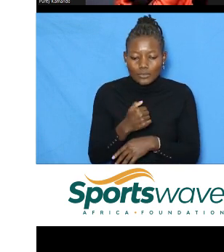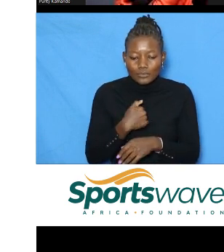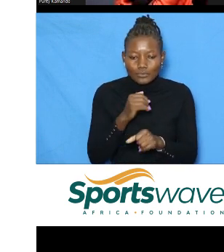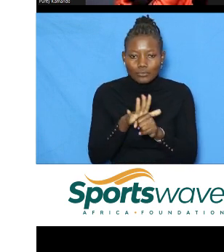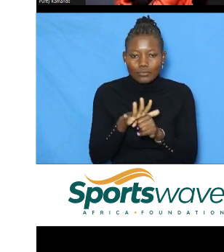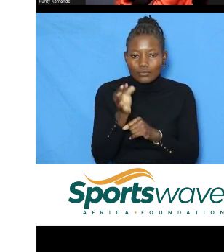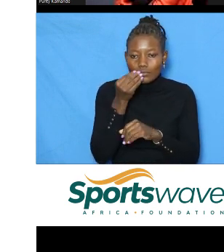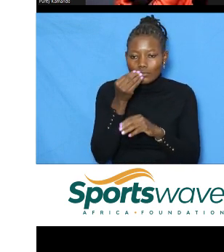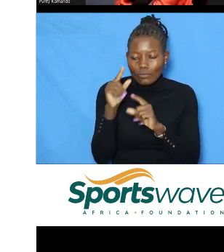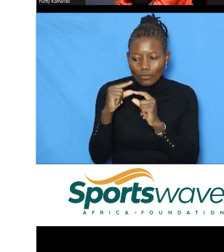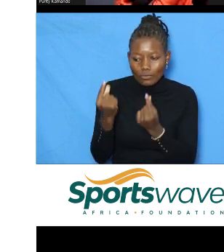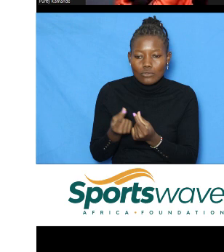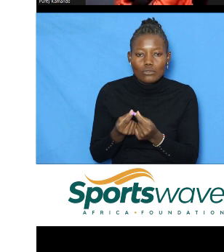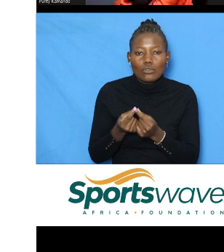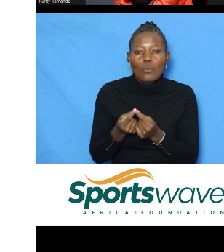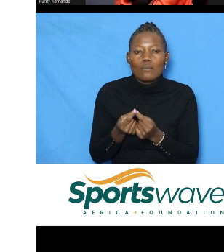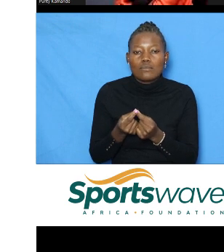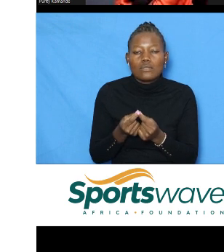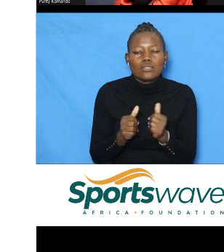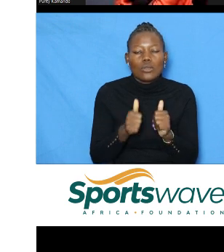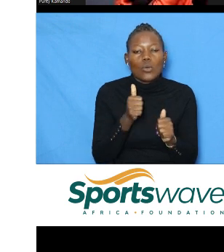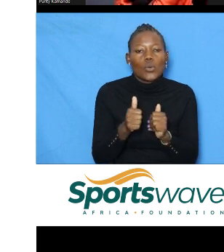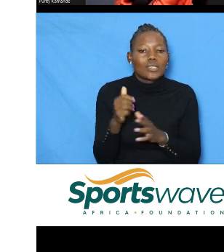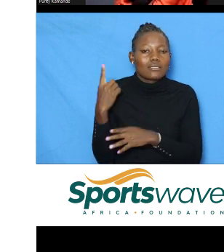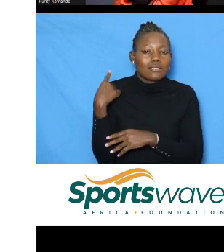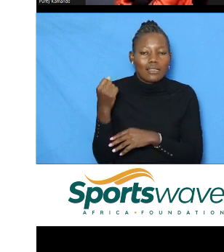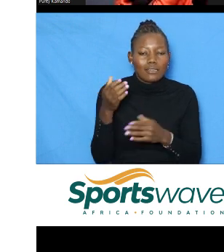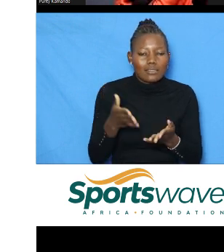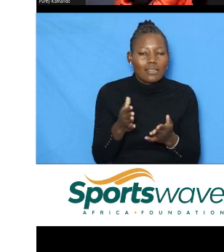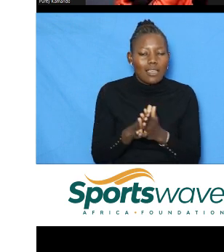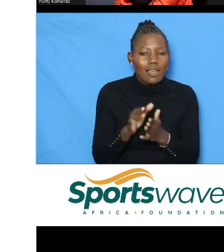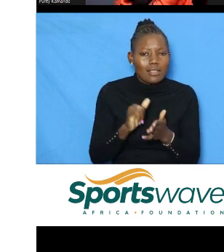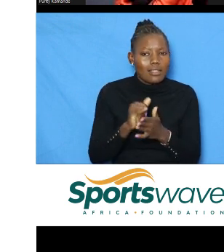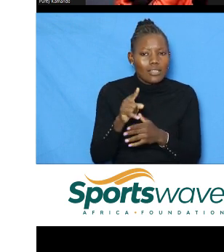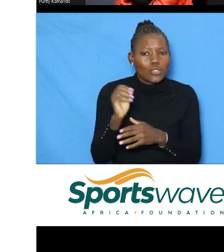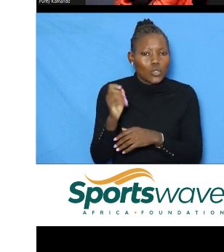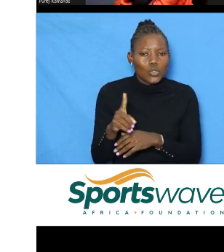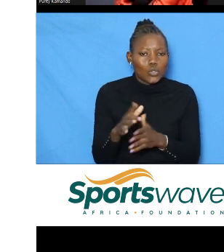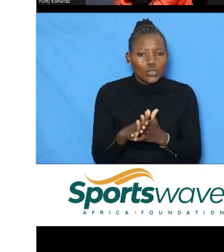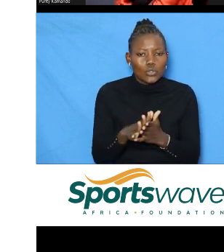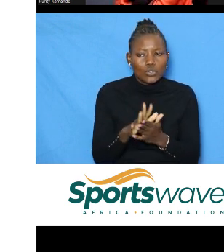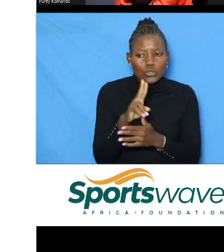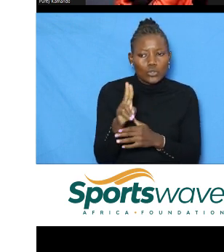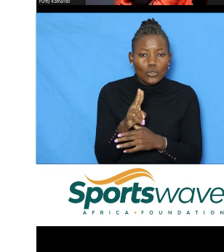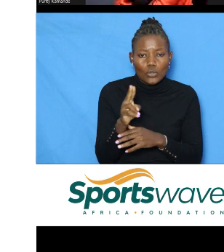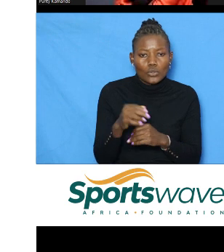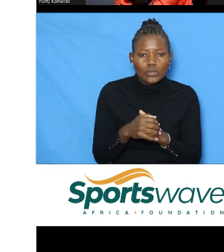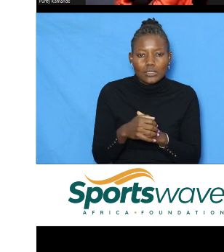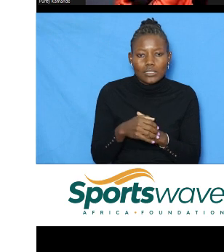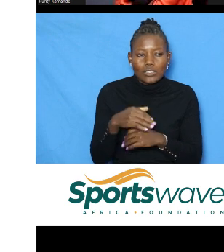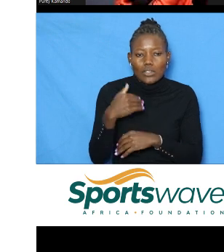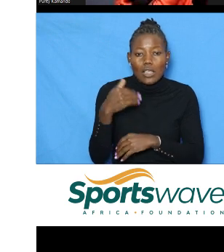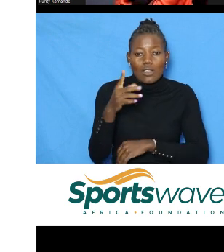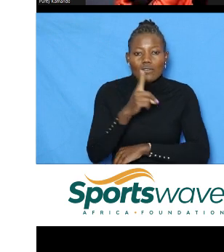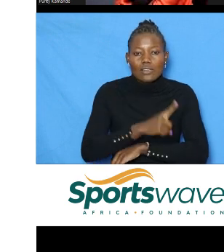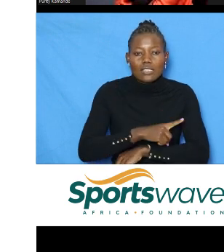food groups or that are currently there that you are supposed to take when it comes to your daily intake of